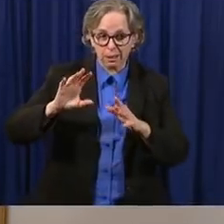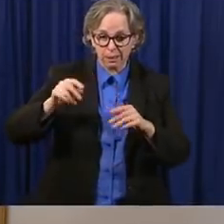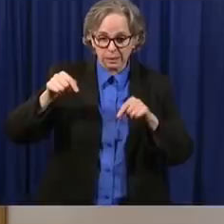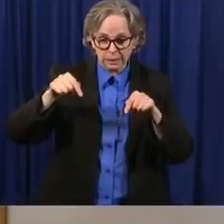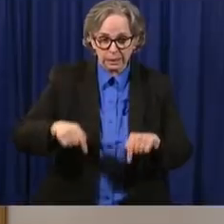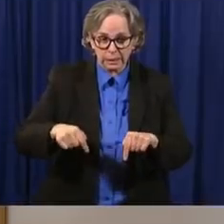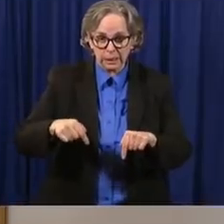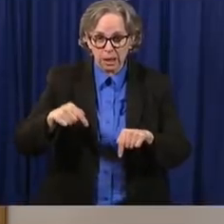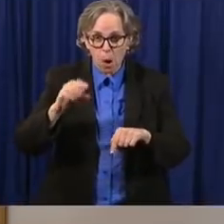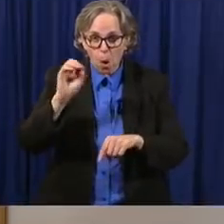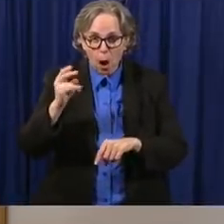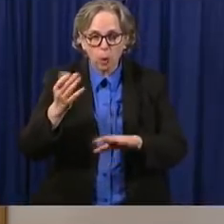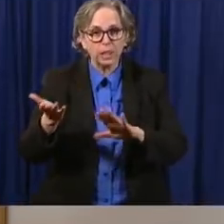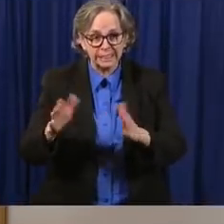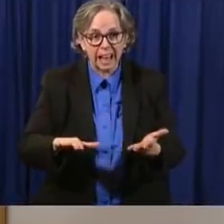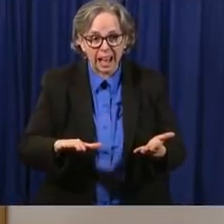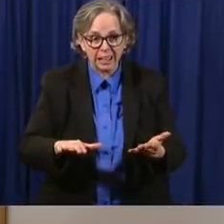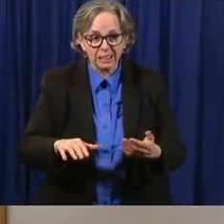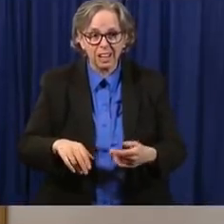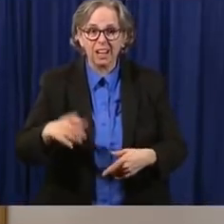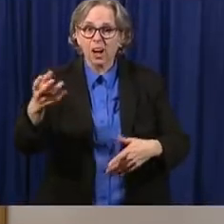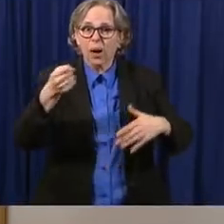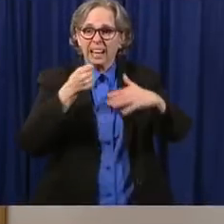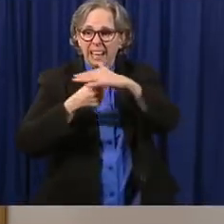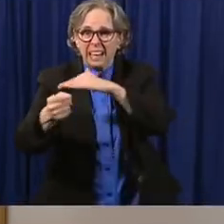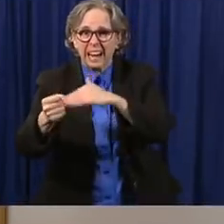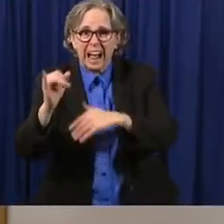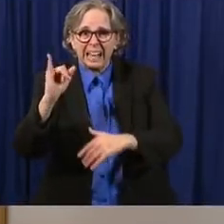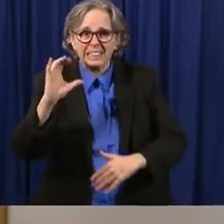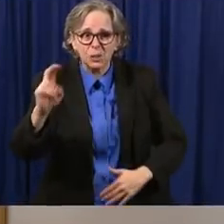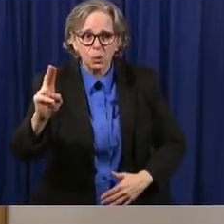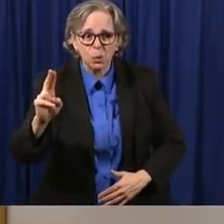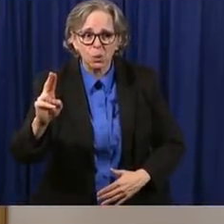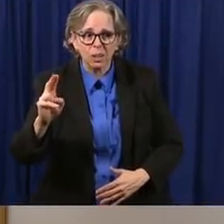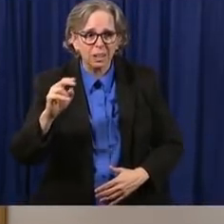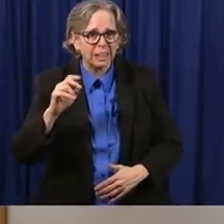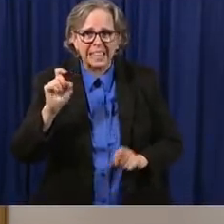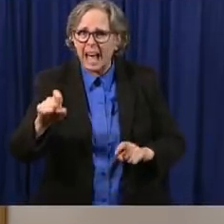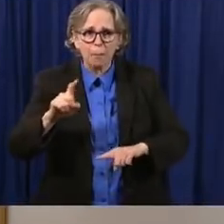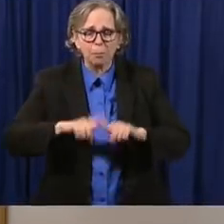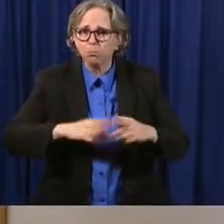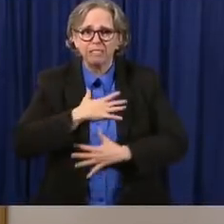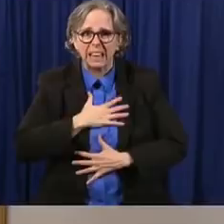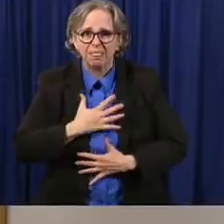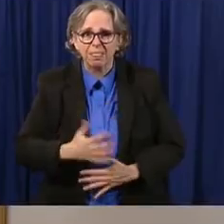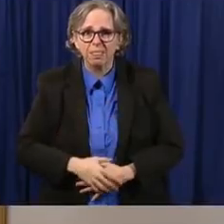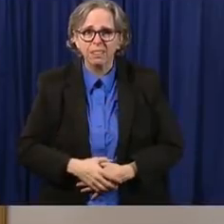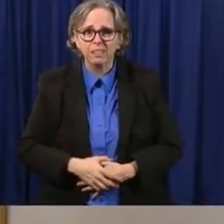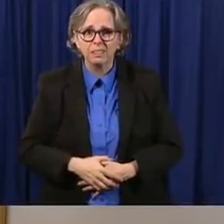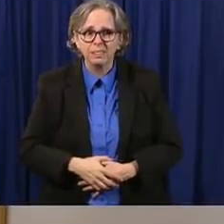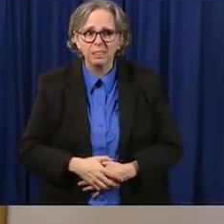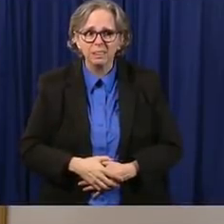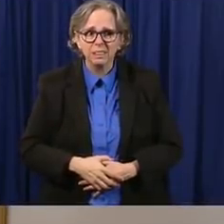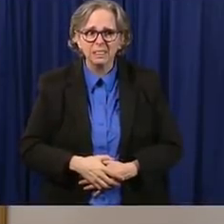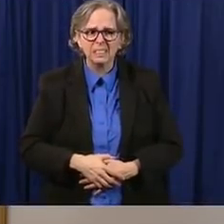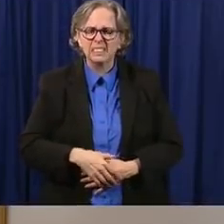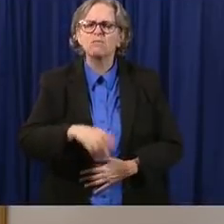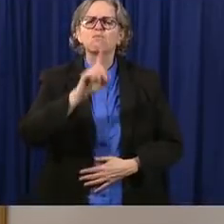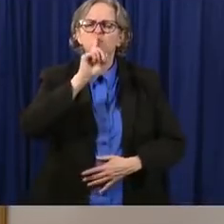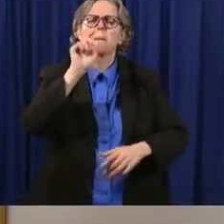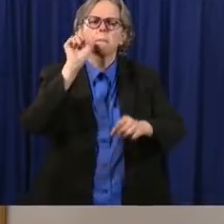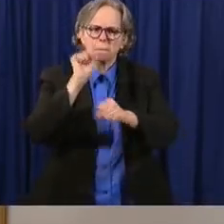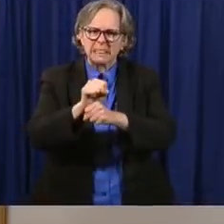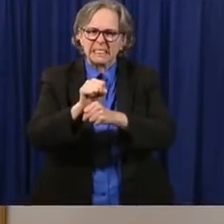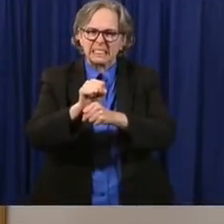intensive care. You have fellow Ohioans who are not able to breathe. So this is deadly. This is